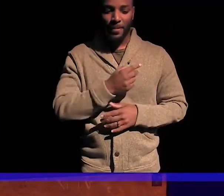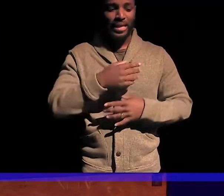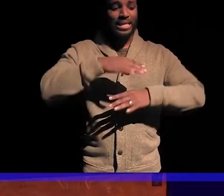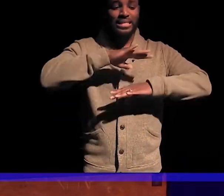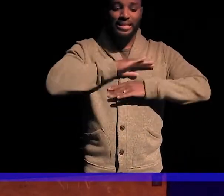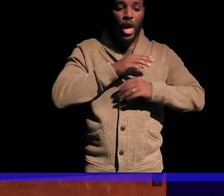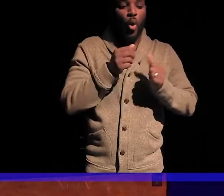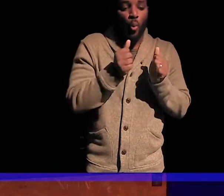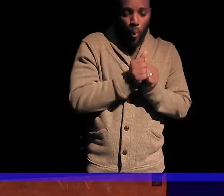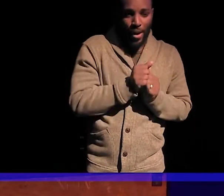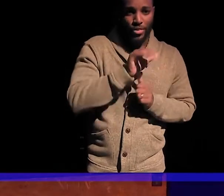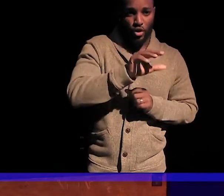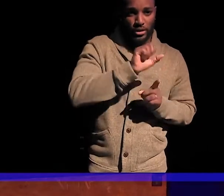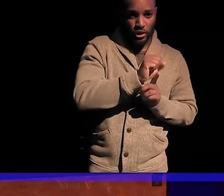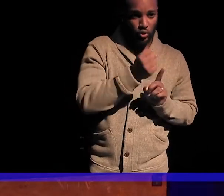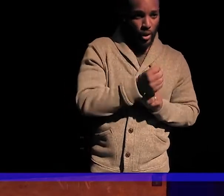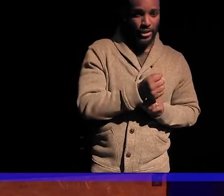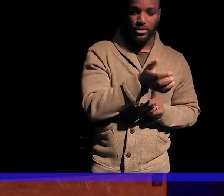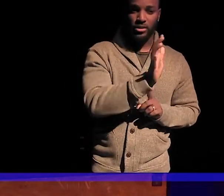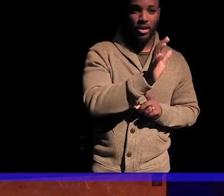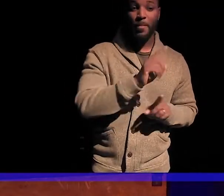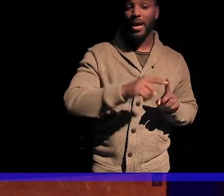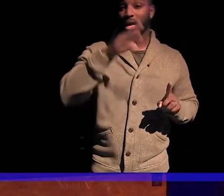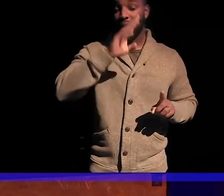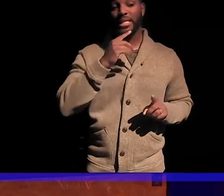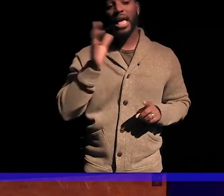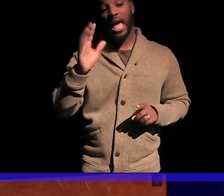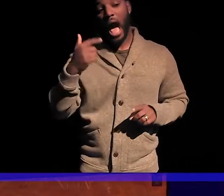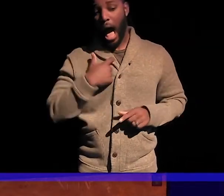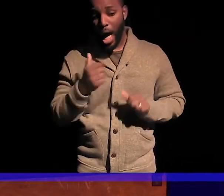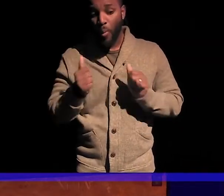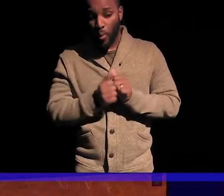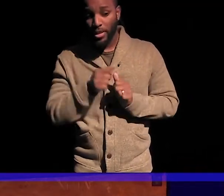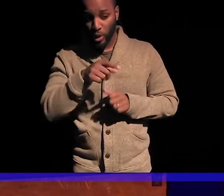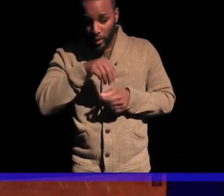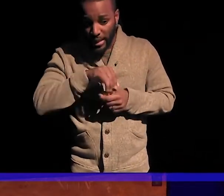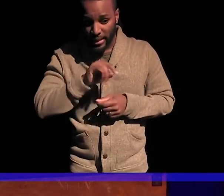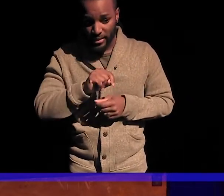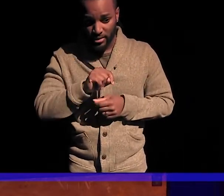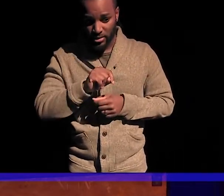any circumstance of our life, but he is saying, hey, I am with you in it.